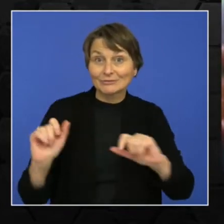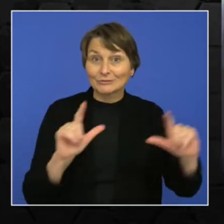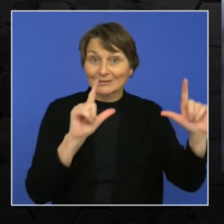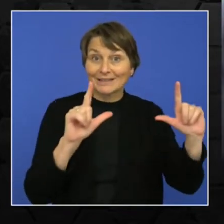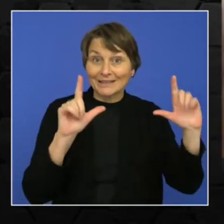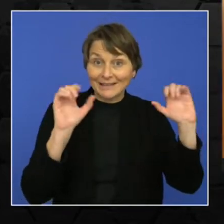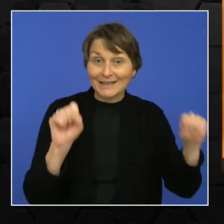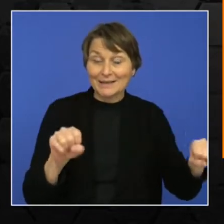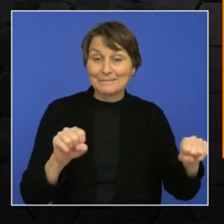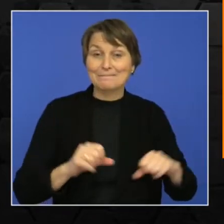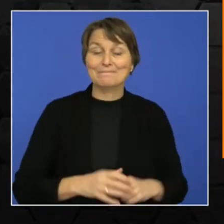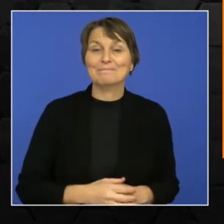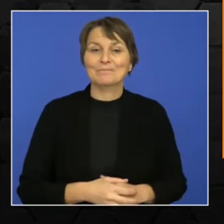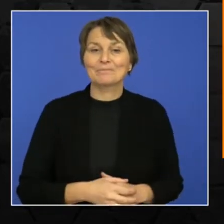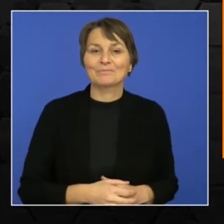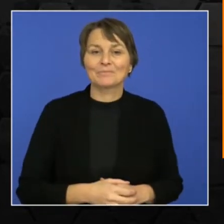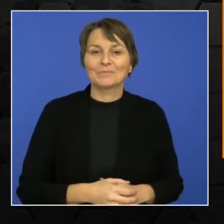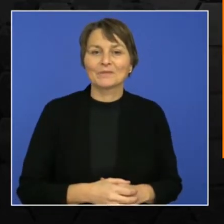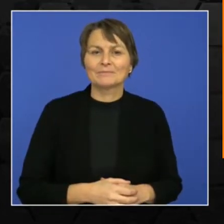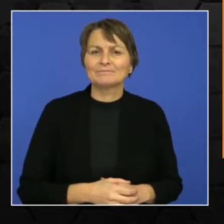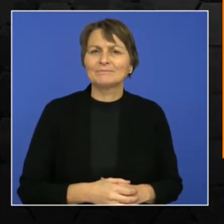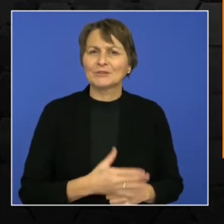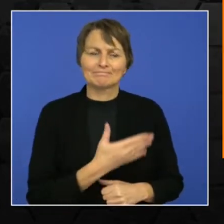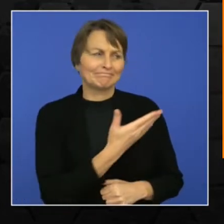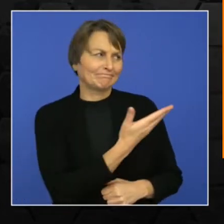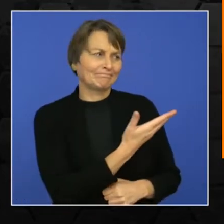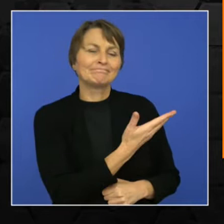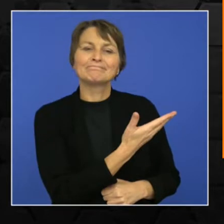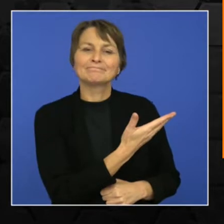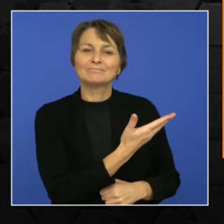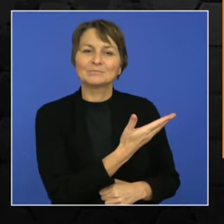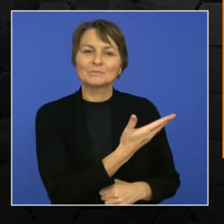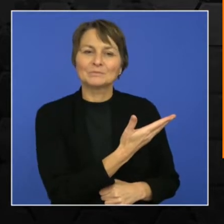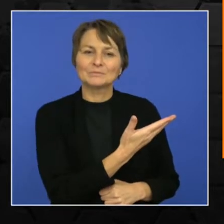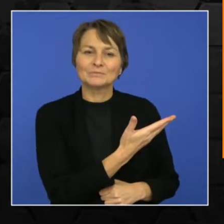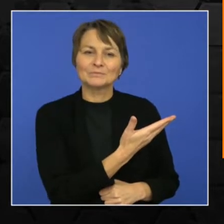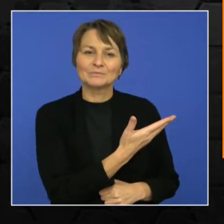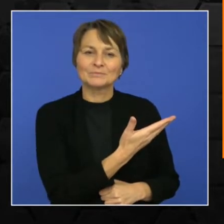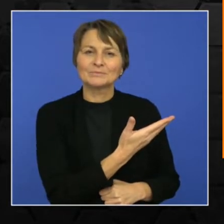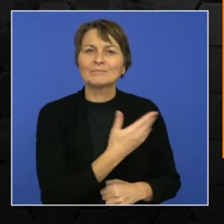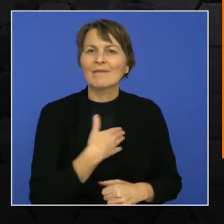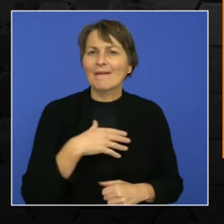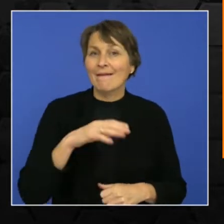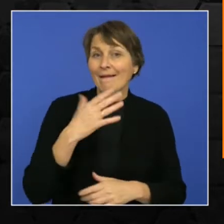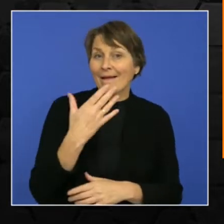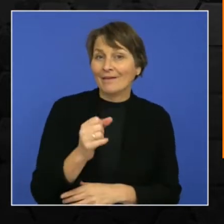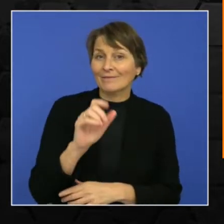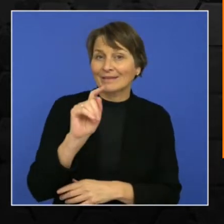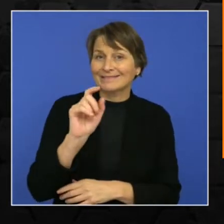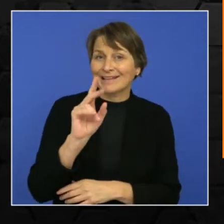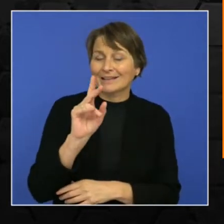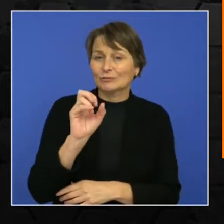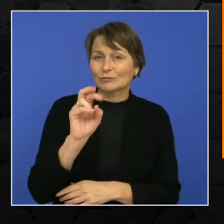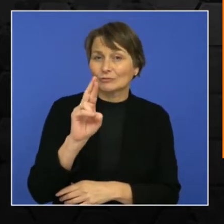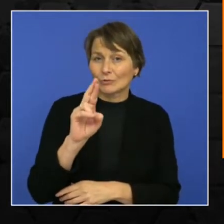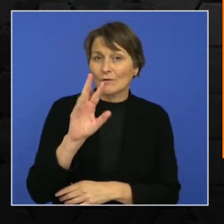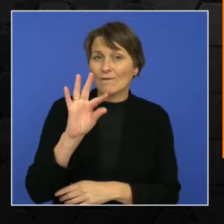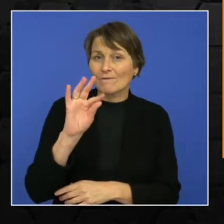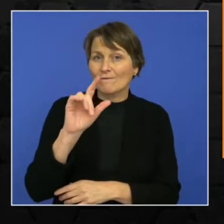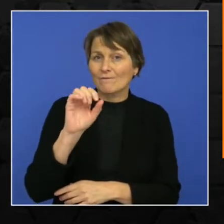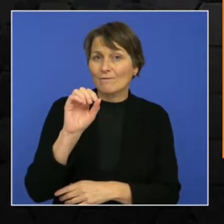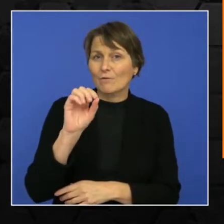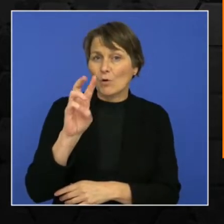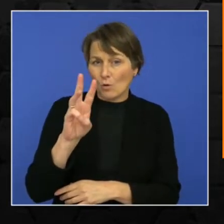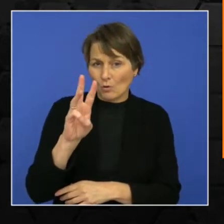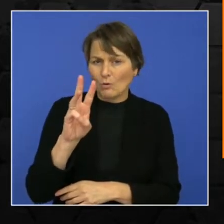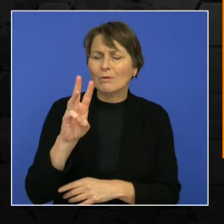like implementation of linear regression model using TensorFlow.js. Even though those who are not familiar with machine learning as such,